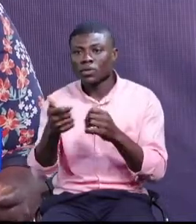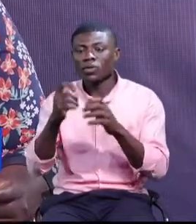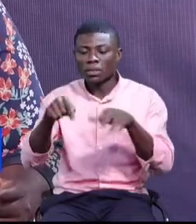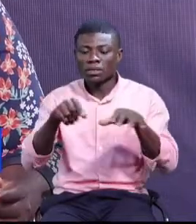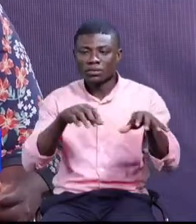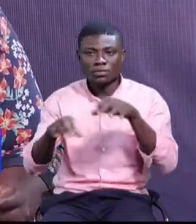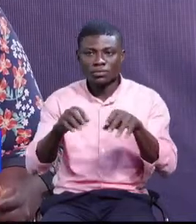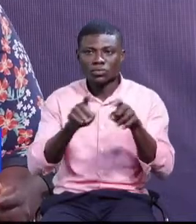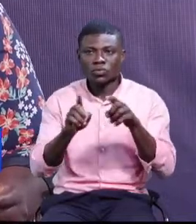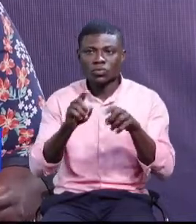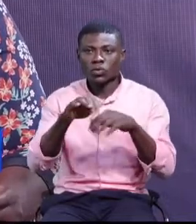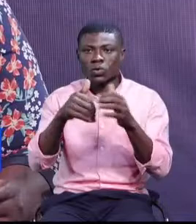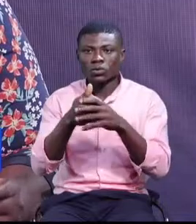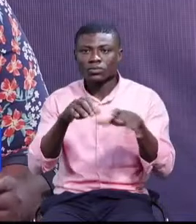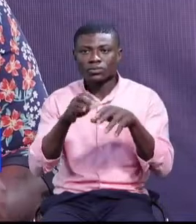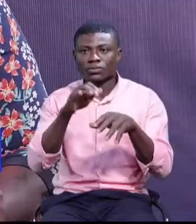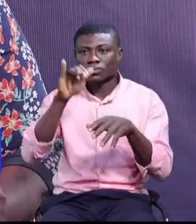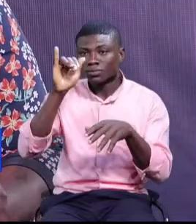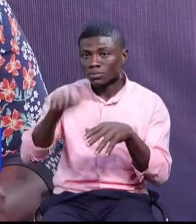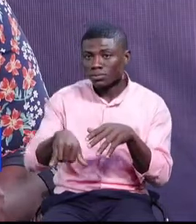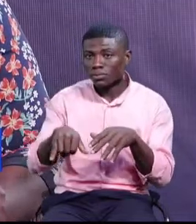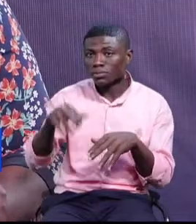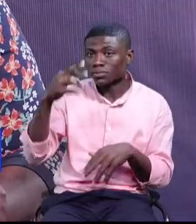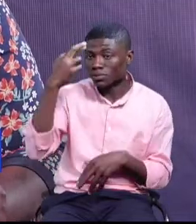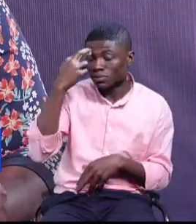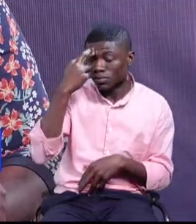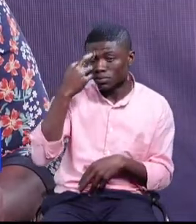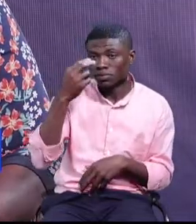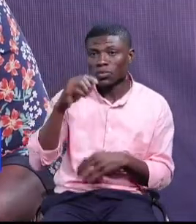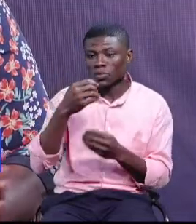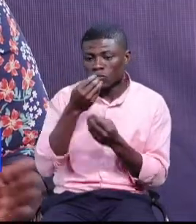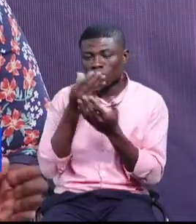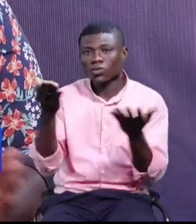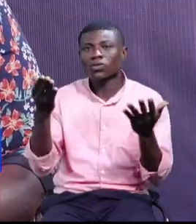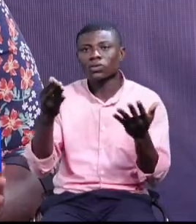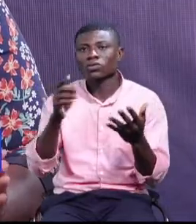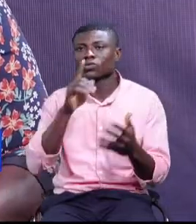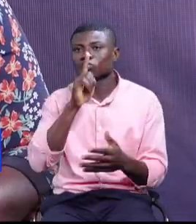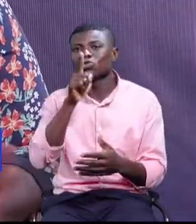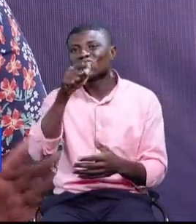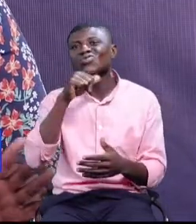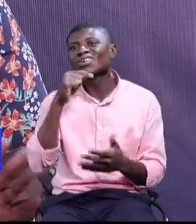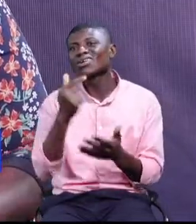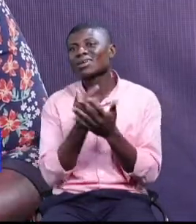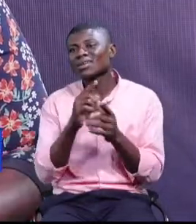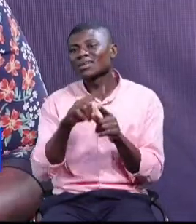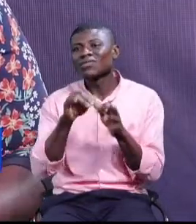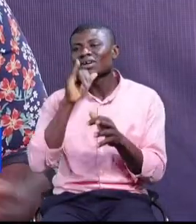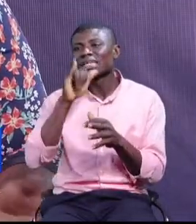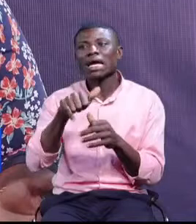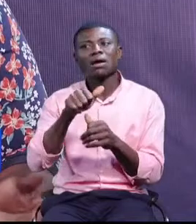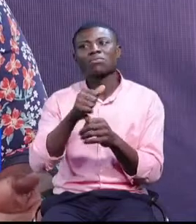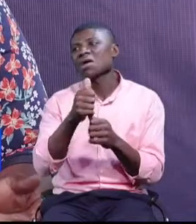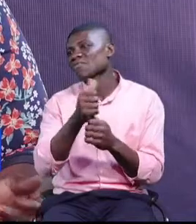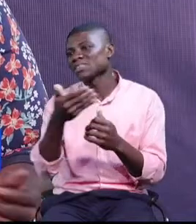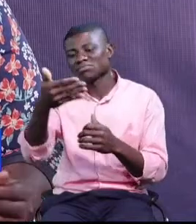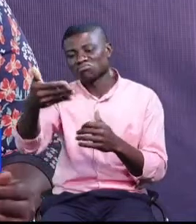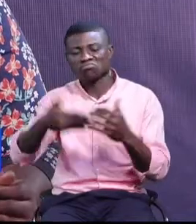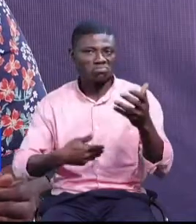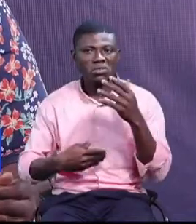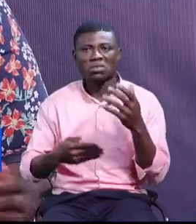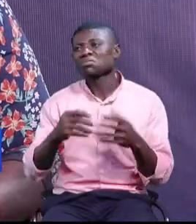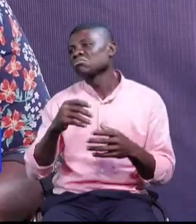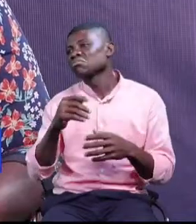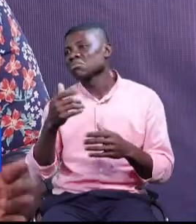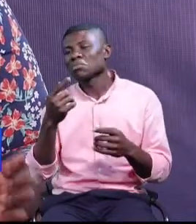or doing an act, that is when you'll be told where exactly you'll be. Other than that, for attraction